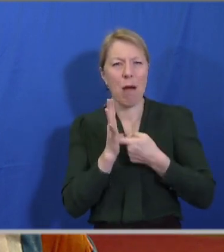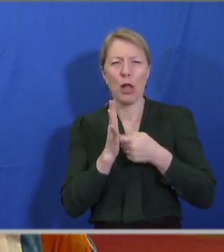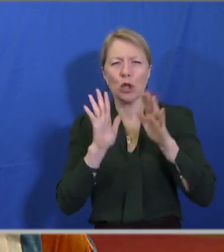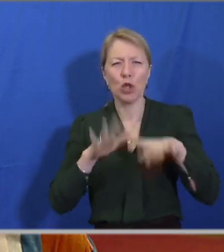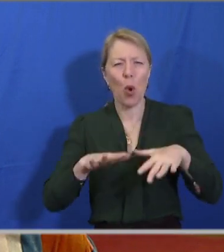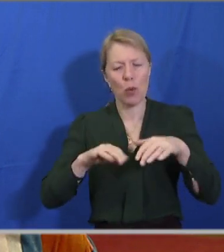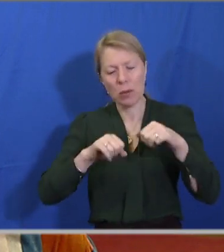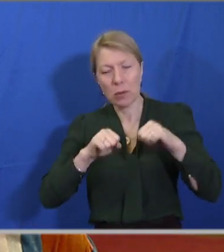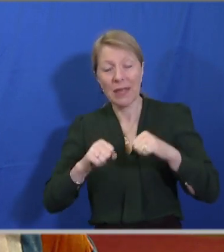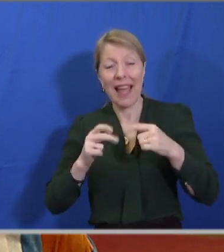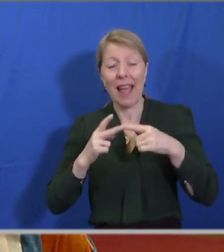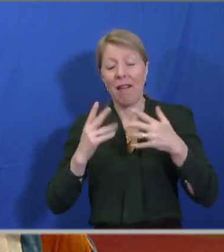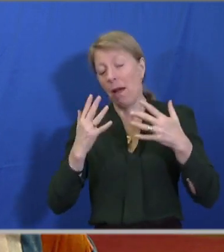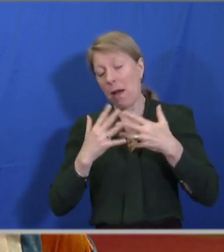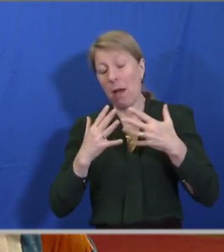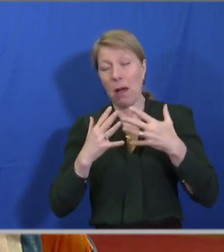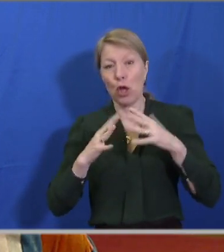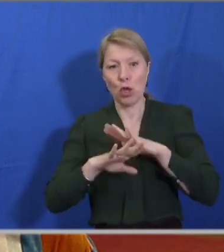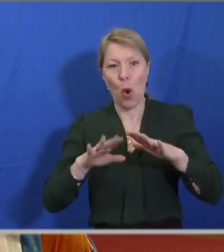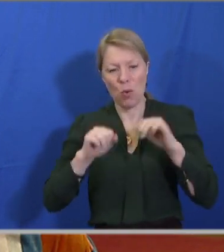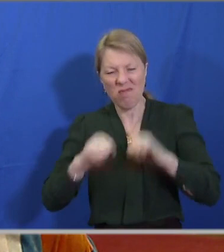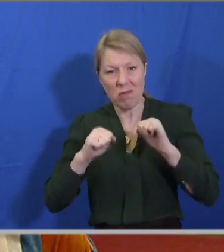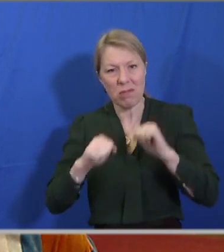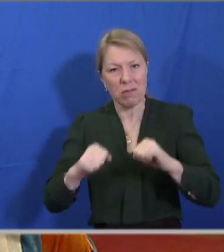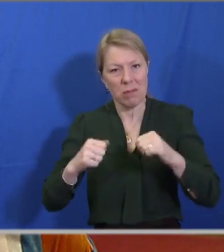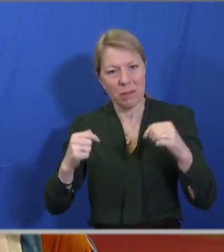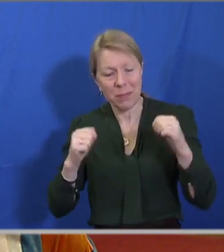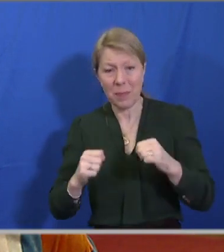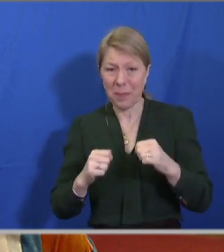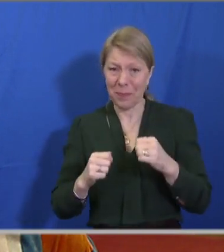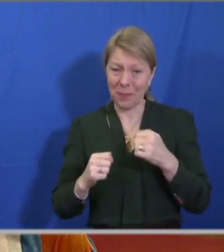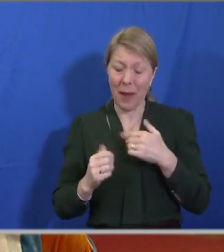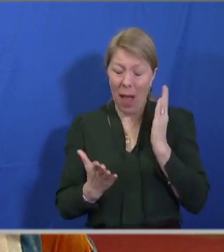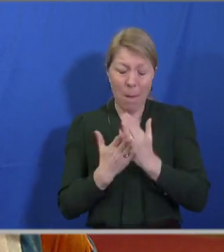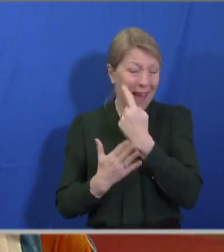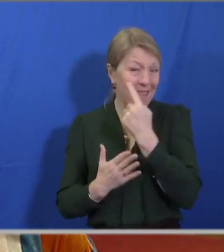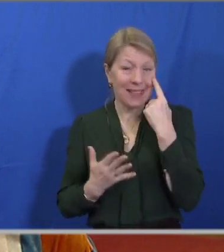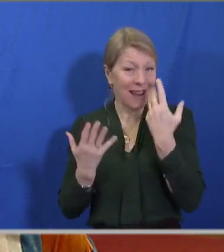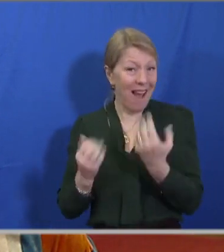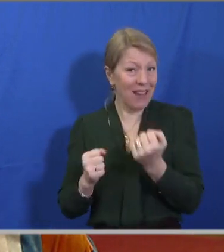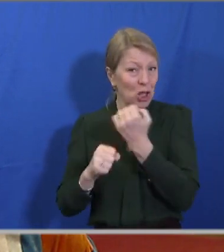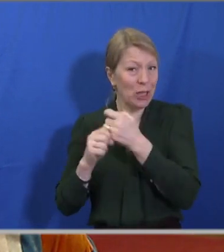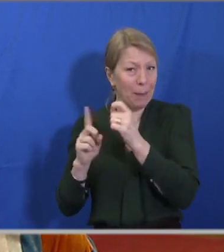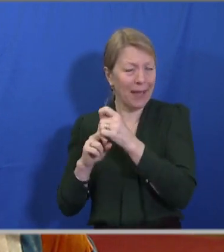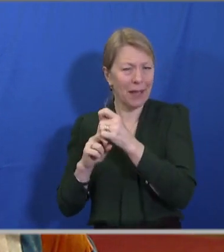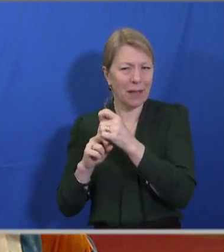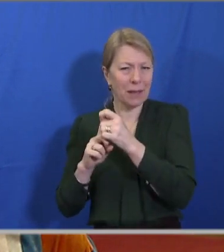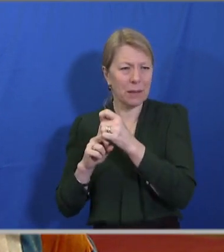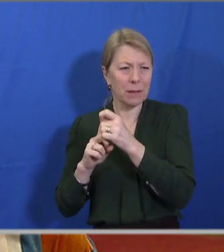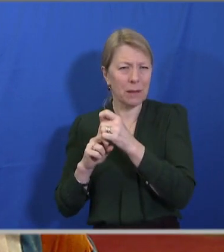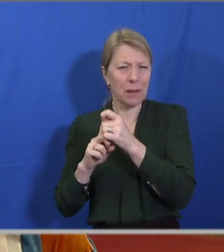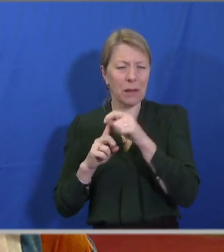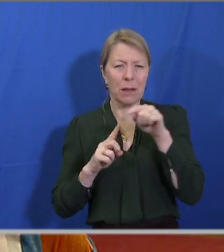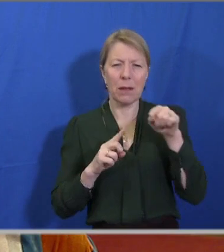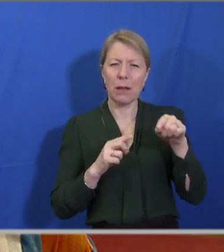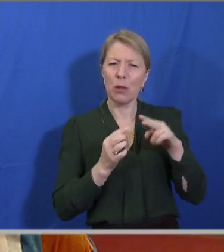that show how disabled people in Northern Ireland were treated during the pandemic? Why is it that we can choose a DNR, we